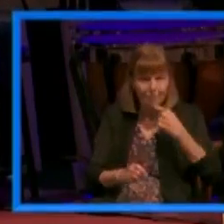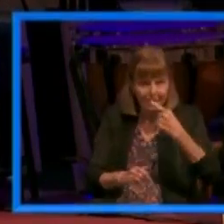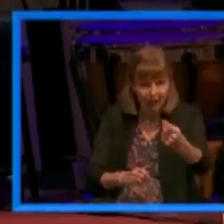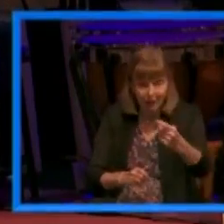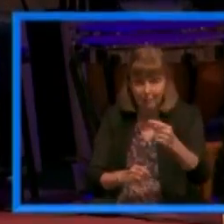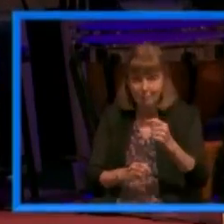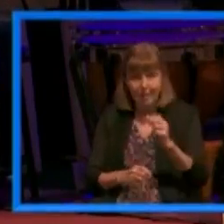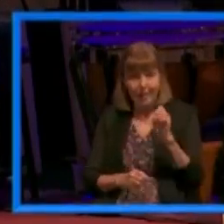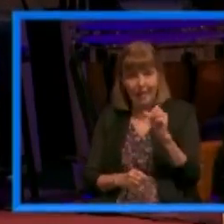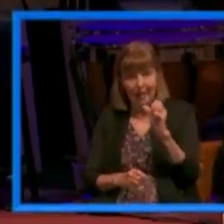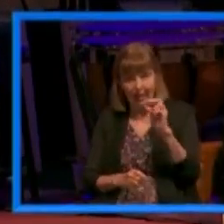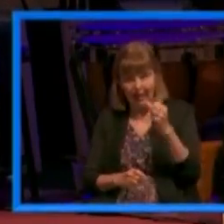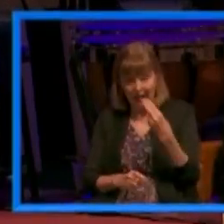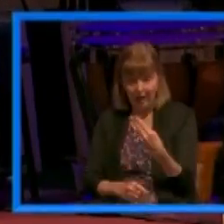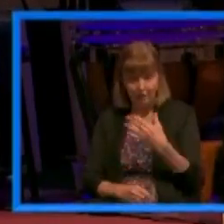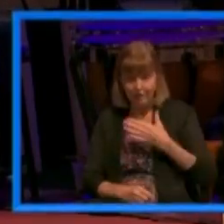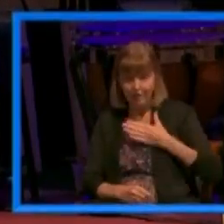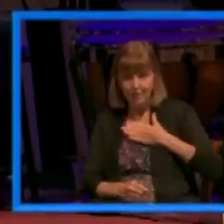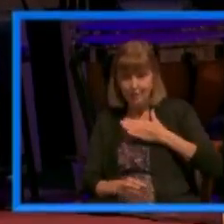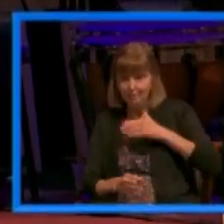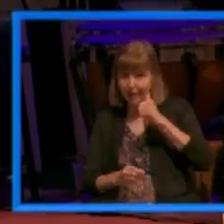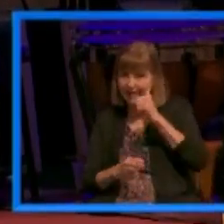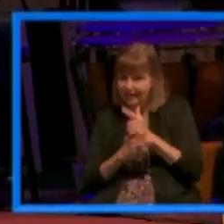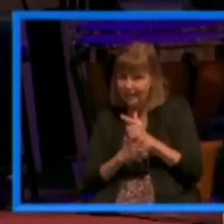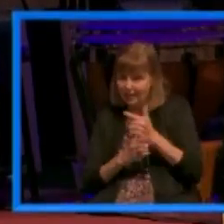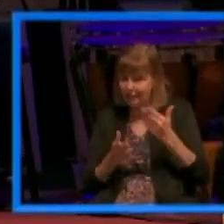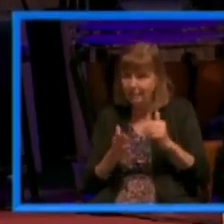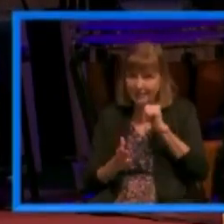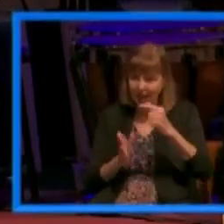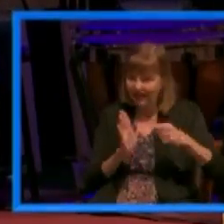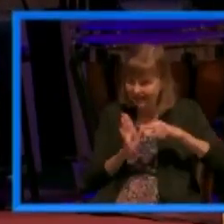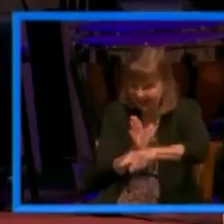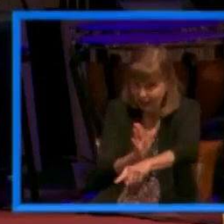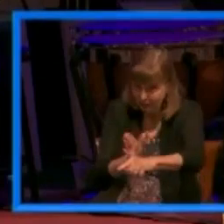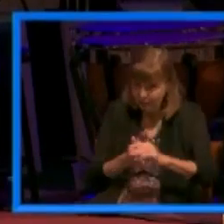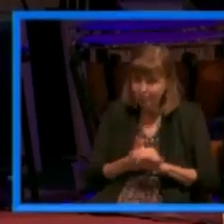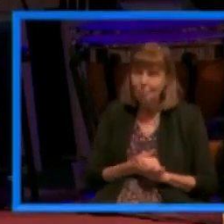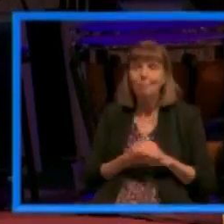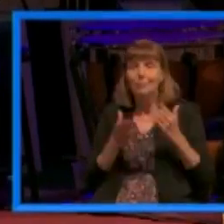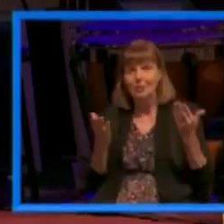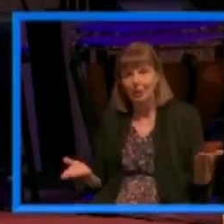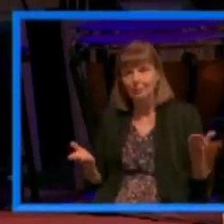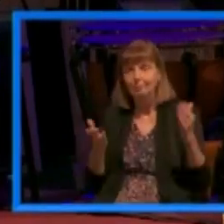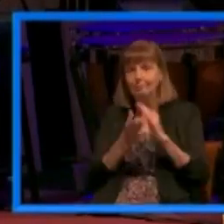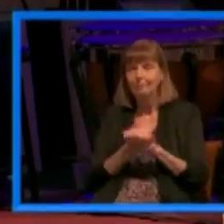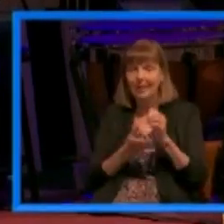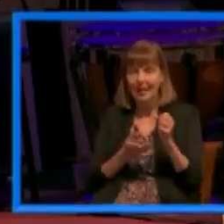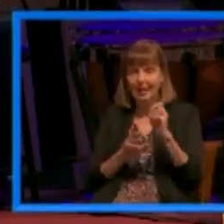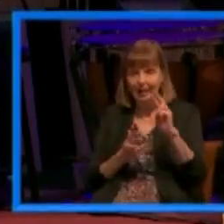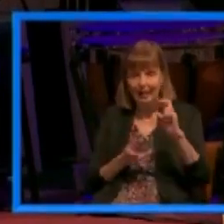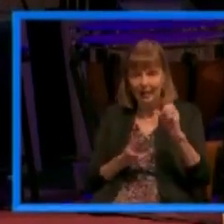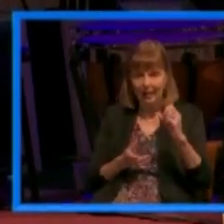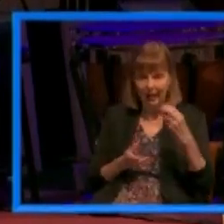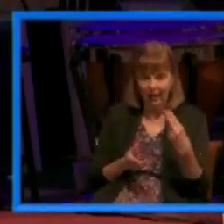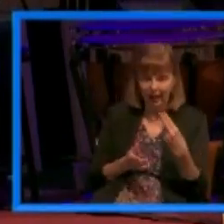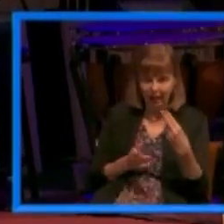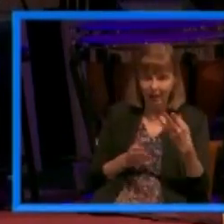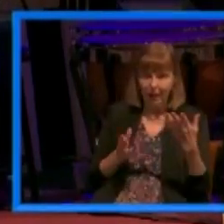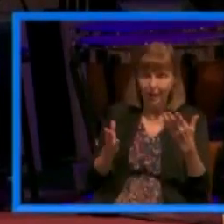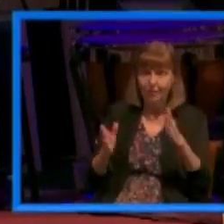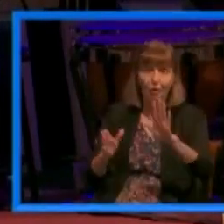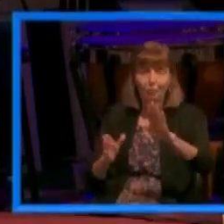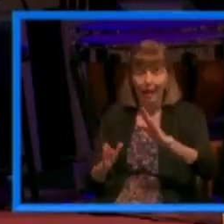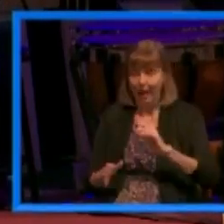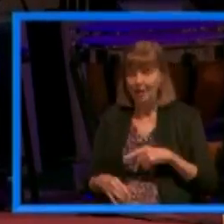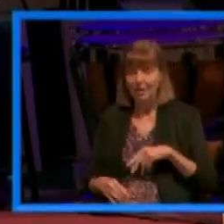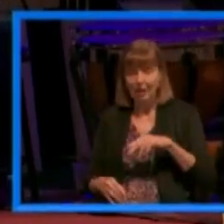The problem is the story goes too well because Pharaoh shows up, sees that she's beautiful, gives Abraham a dowry price for her,